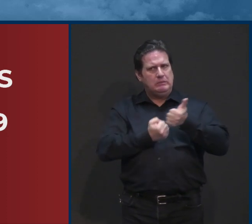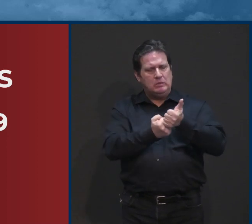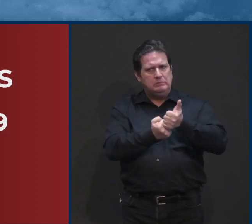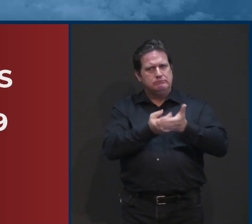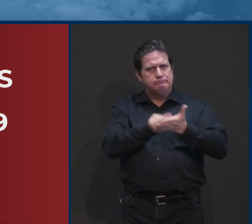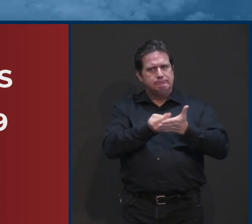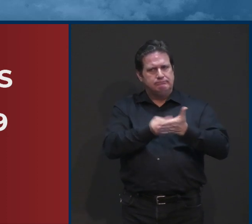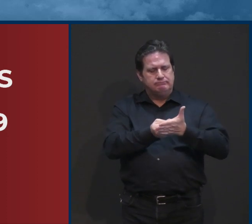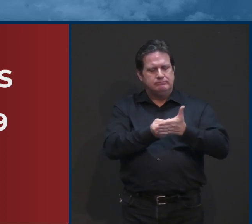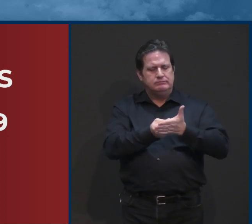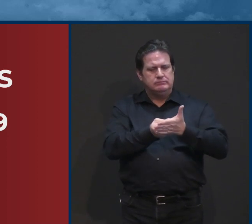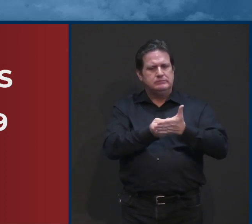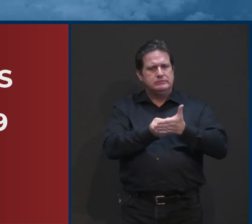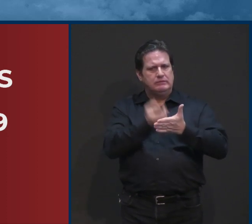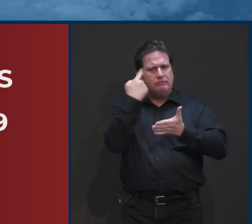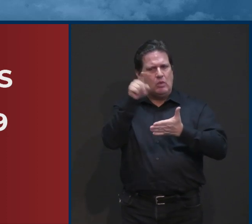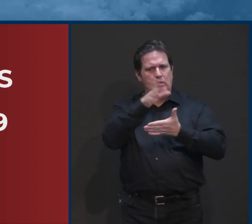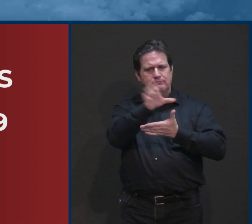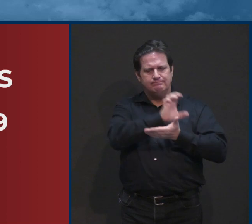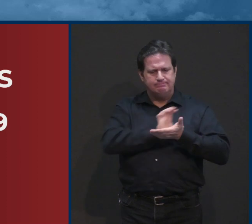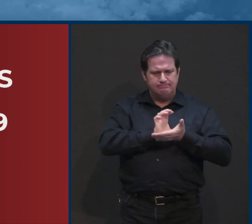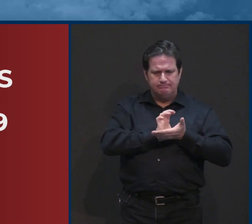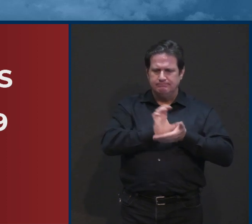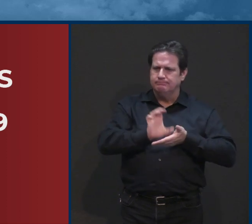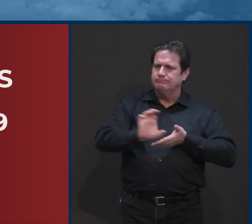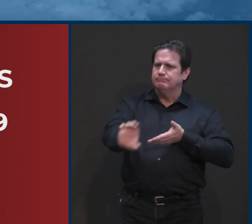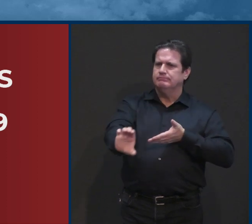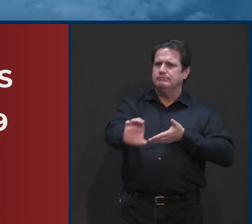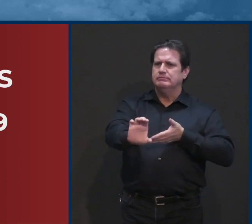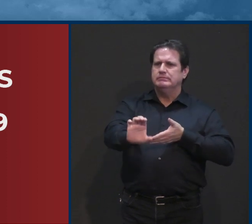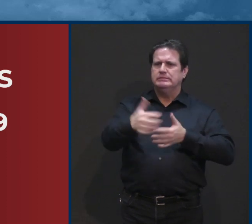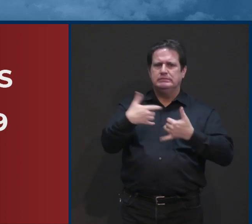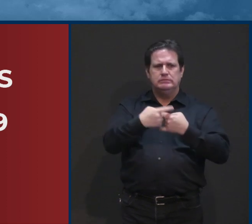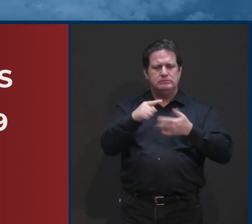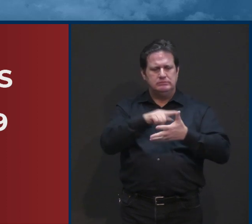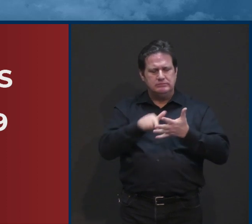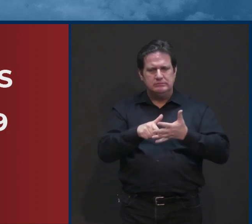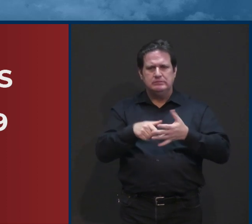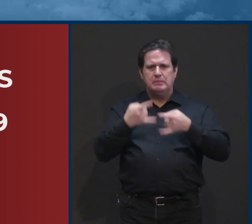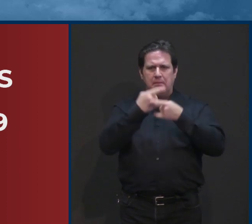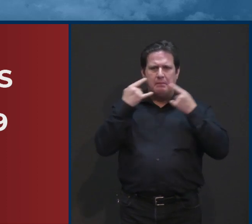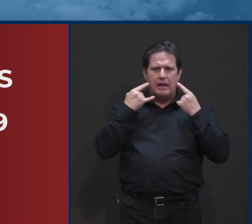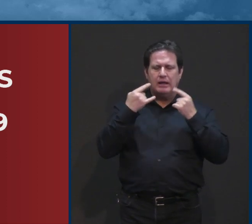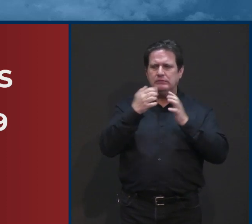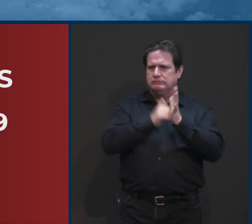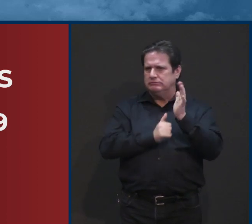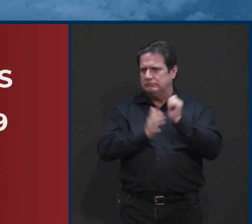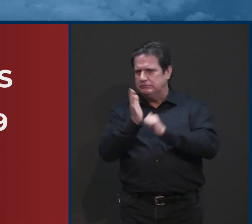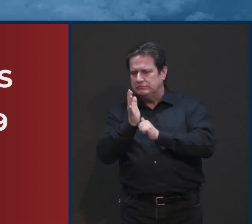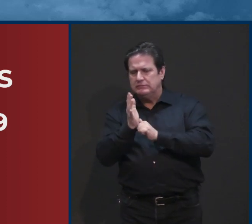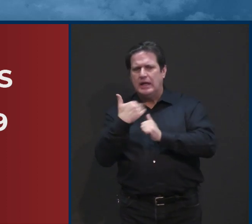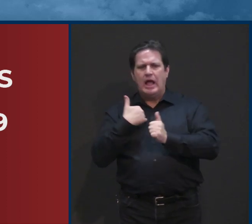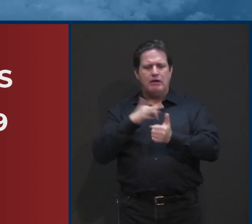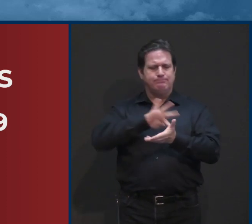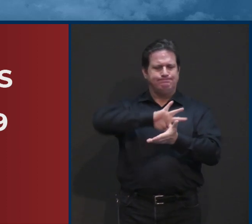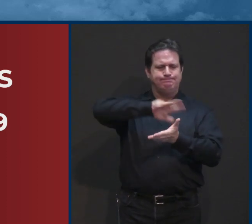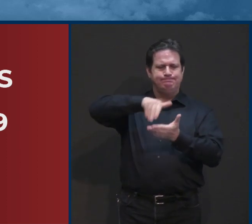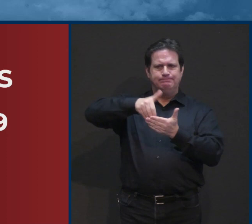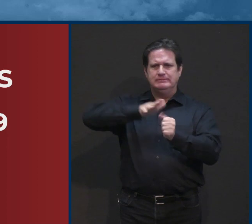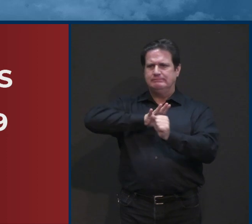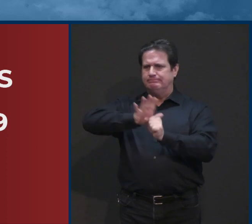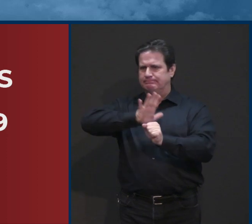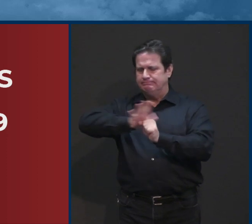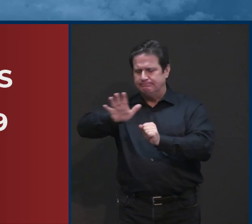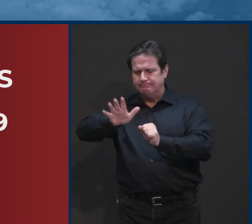need for personal protective equipment and the national stockpile.